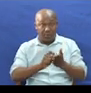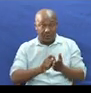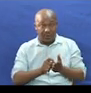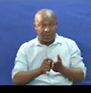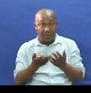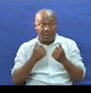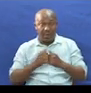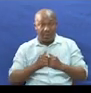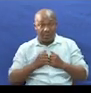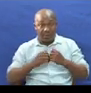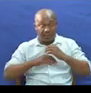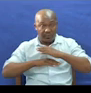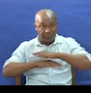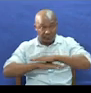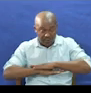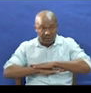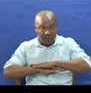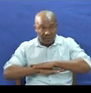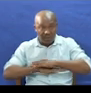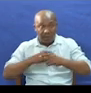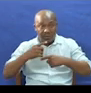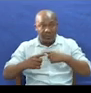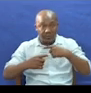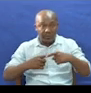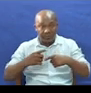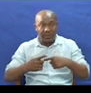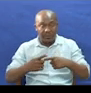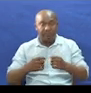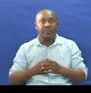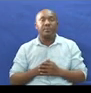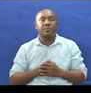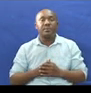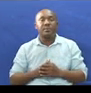we'll have a break and we'll proceed after a few minutes.